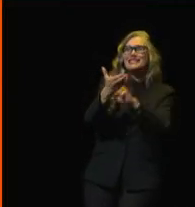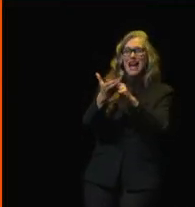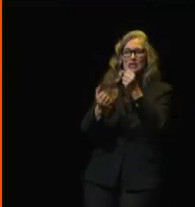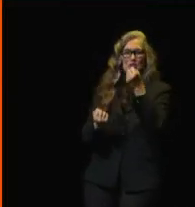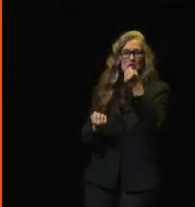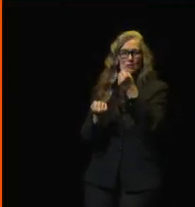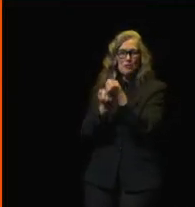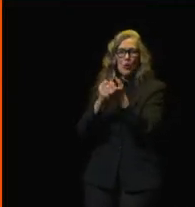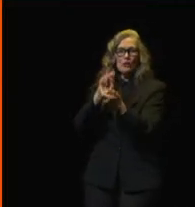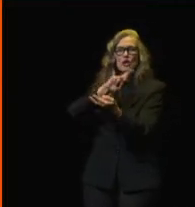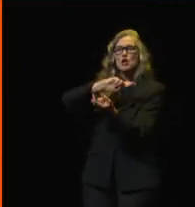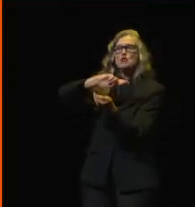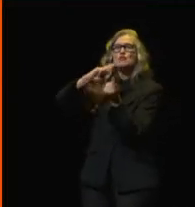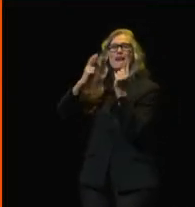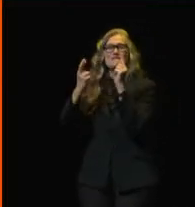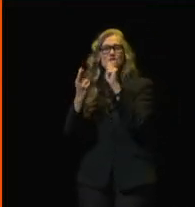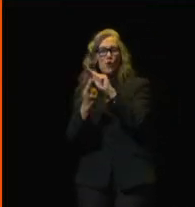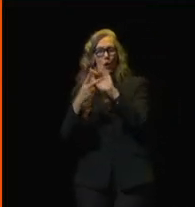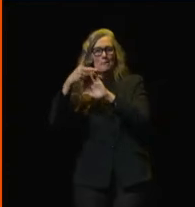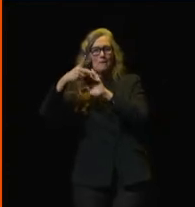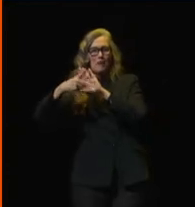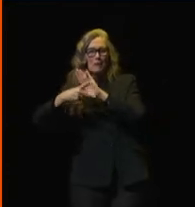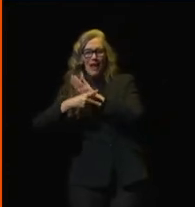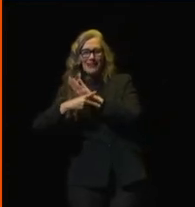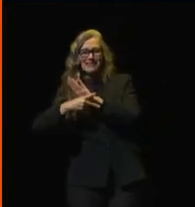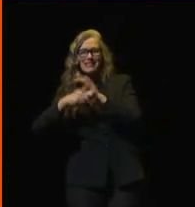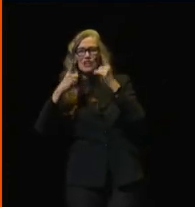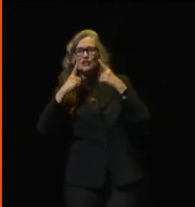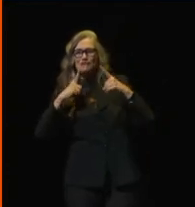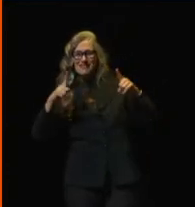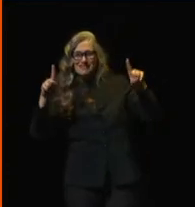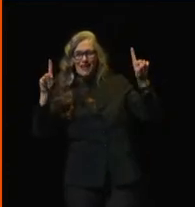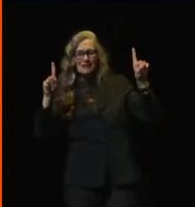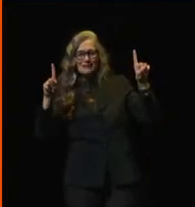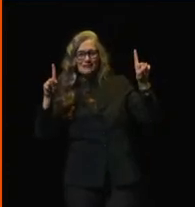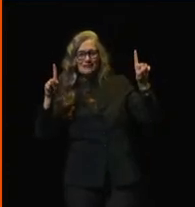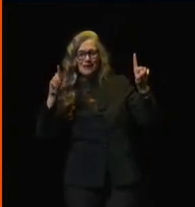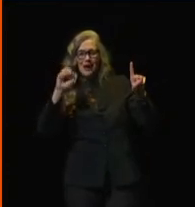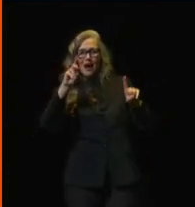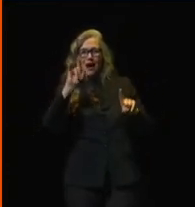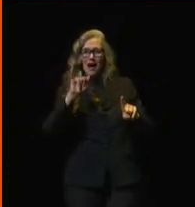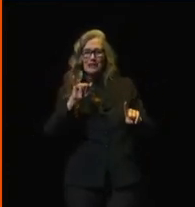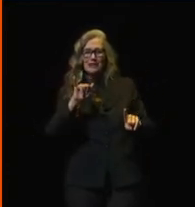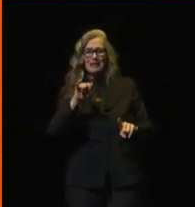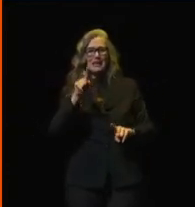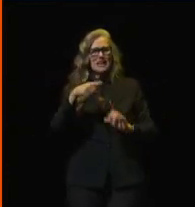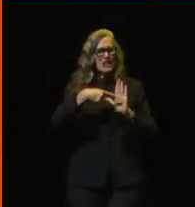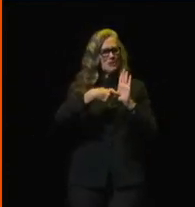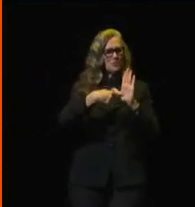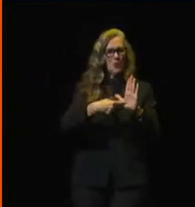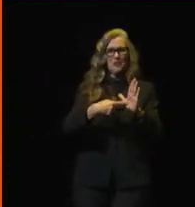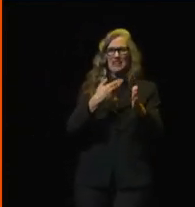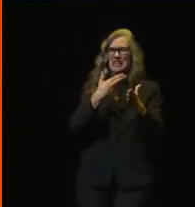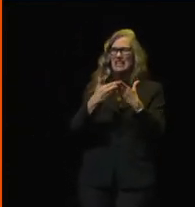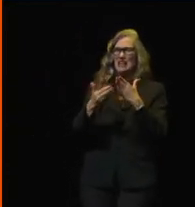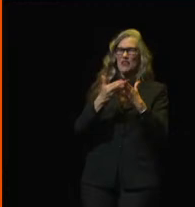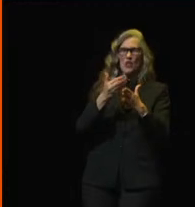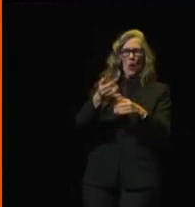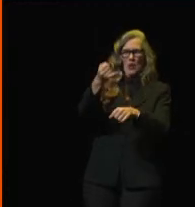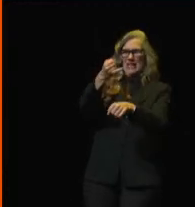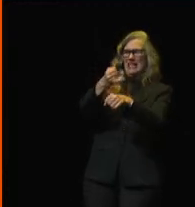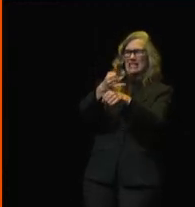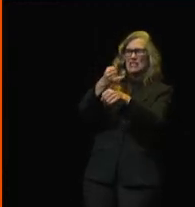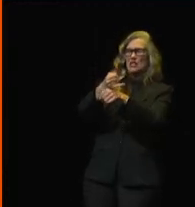results. He proved that even America's most insular institutions, like the Federal